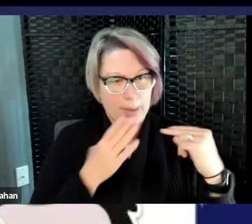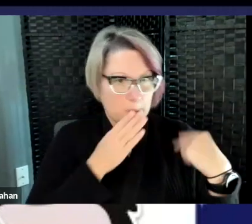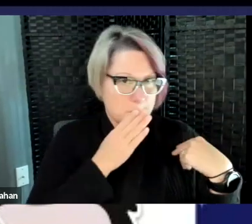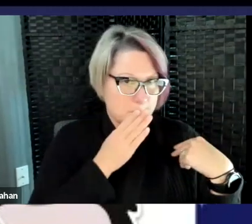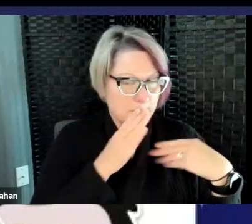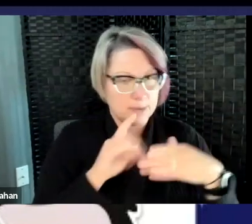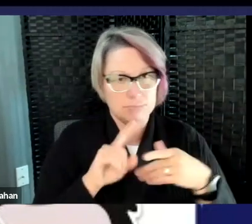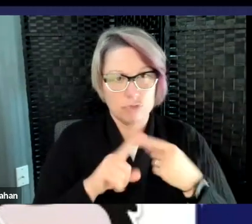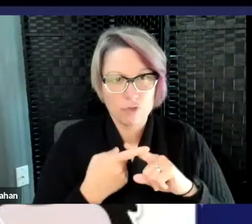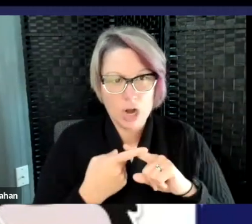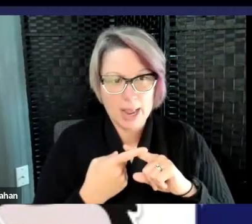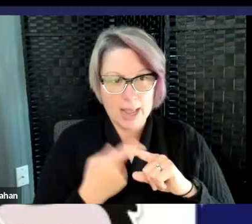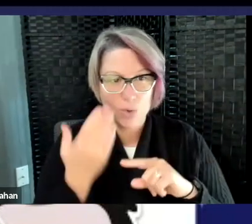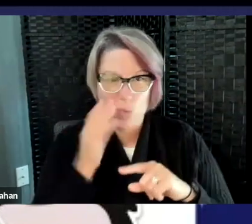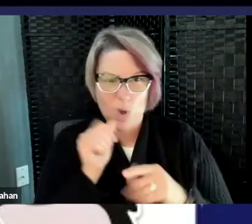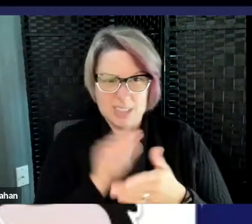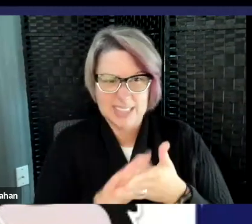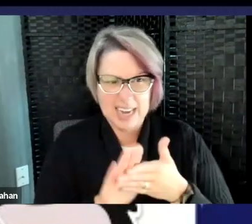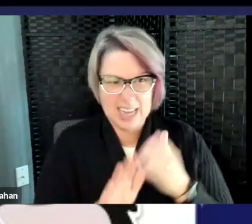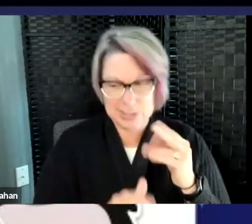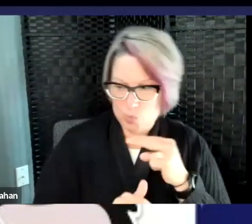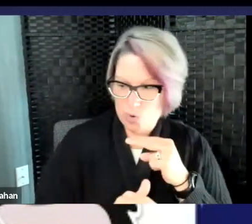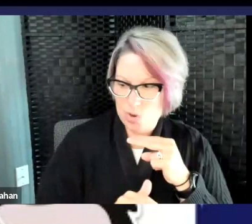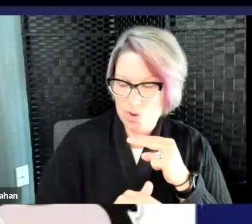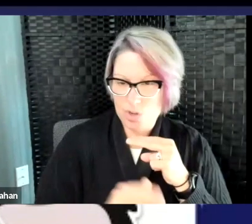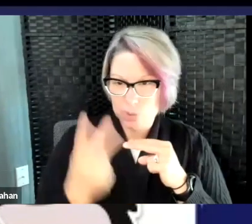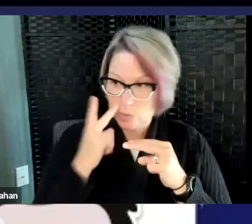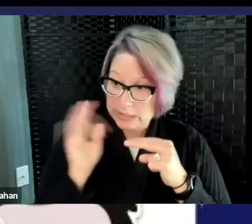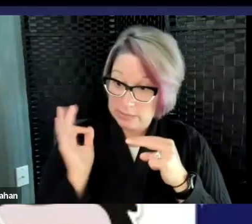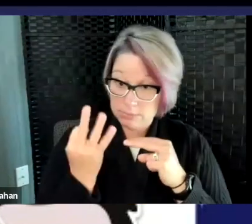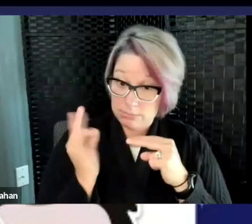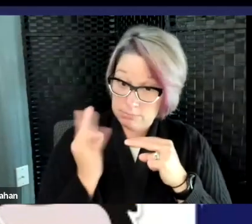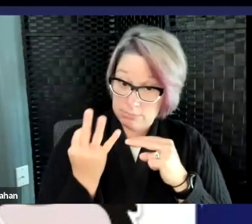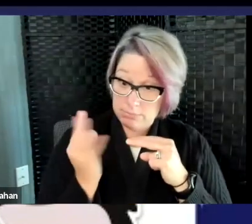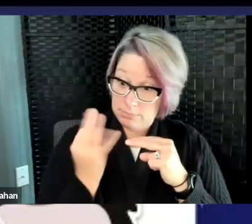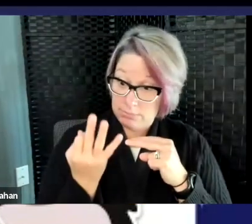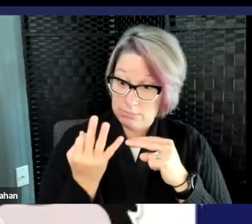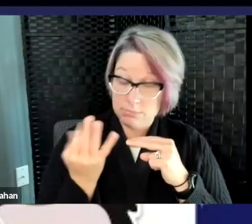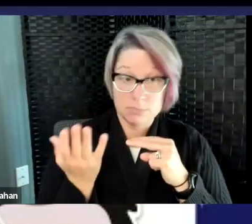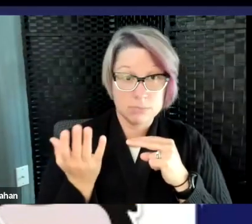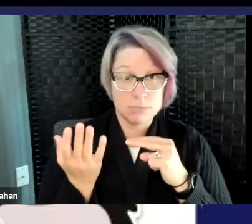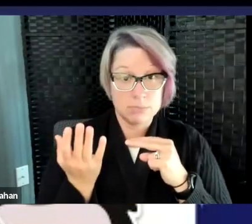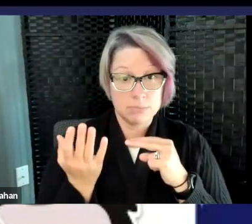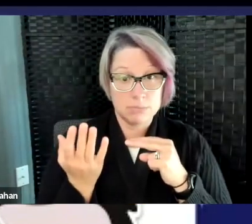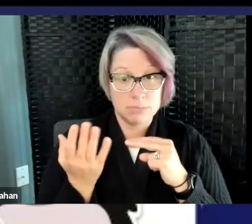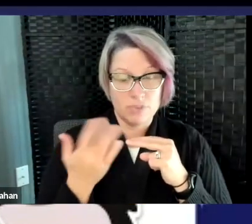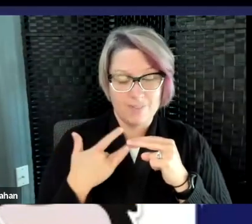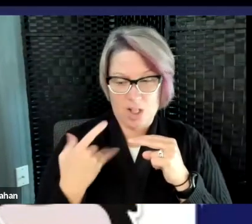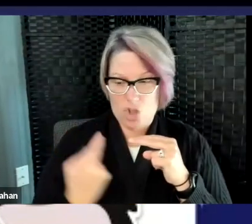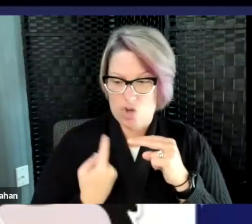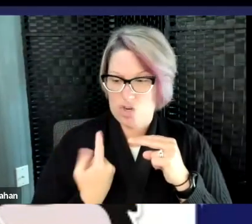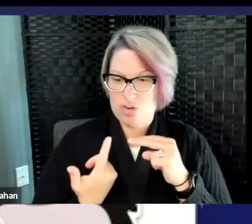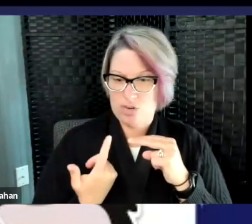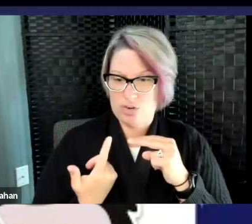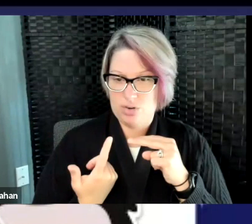friend and it's not nice, and you look over at them and you can see them looking at you and you can see them kind of hurt, and it makes you